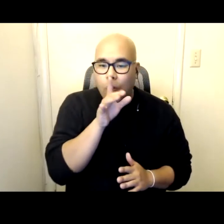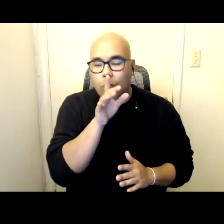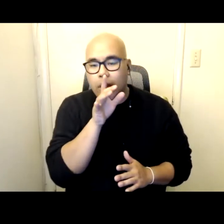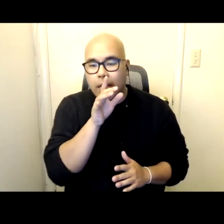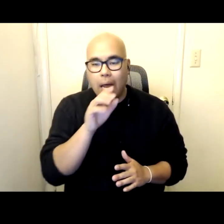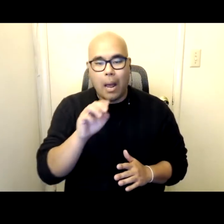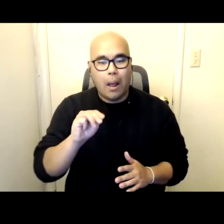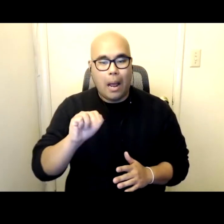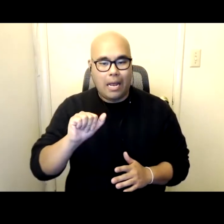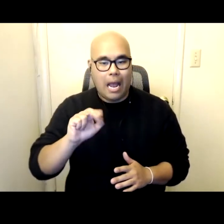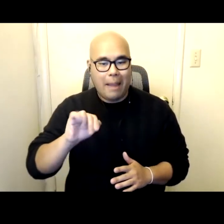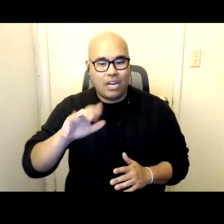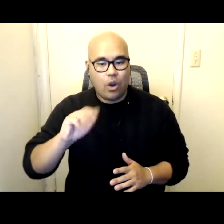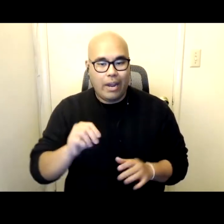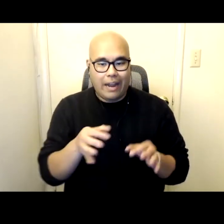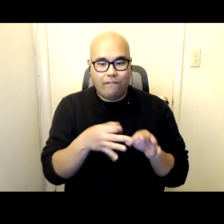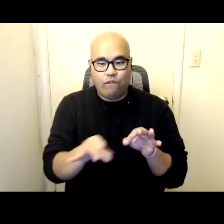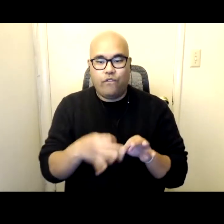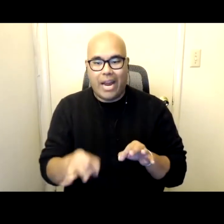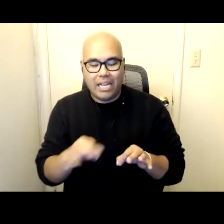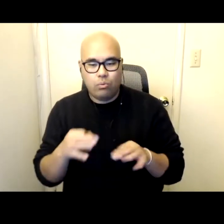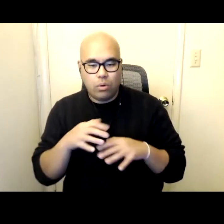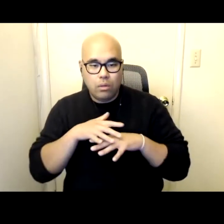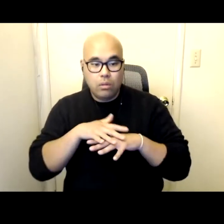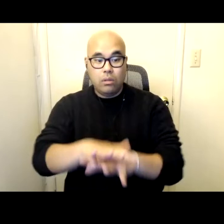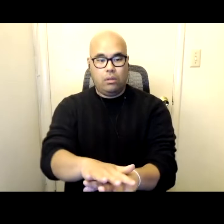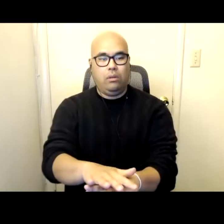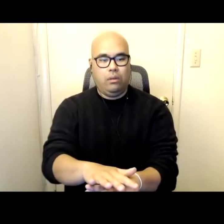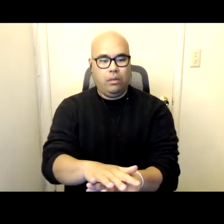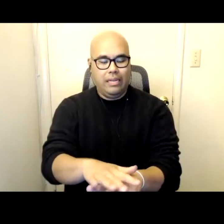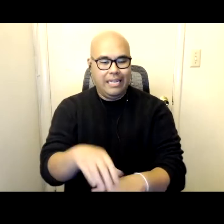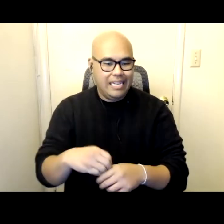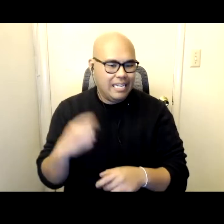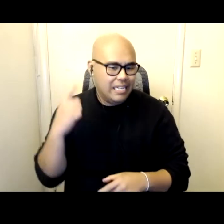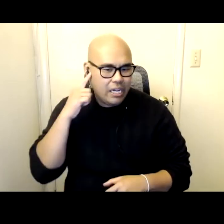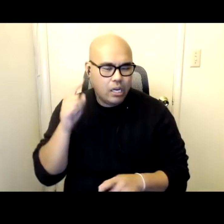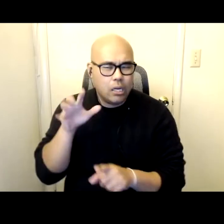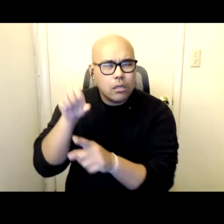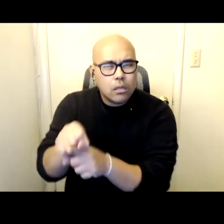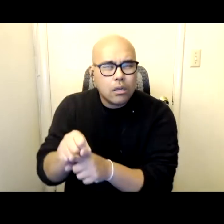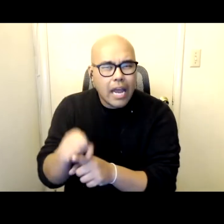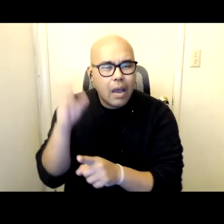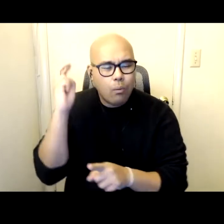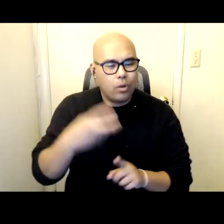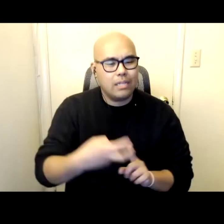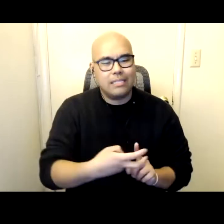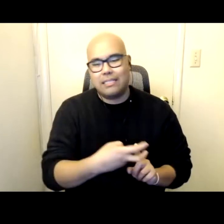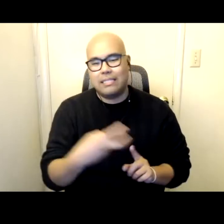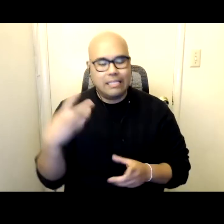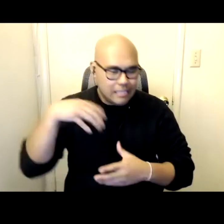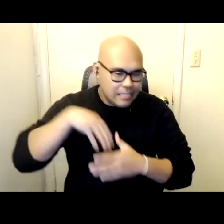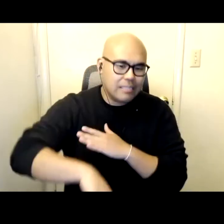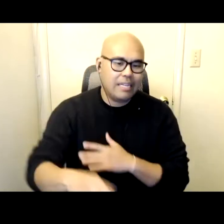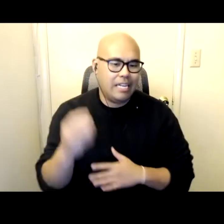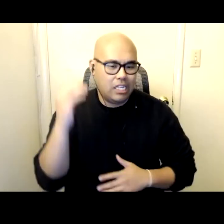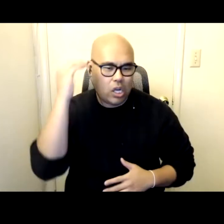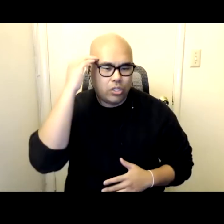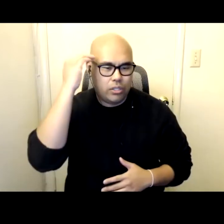of Mandarin filter to this innermost chamber of his ear and steal into his consciousness.